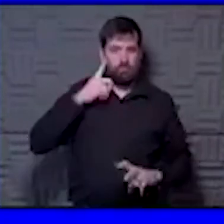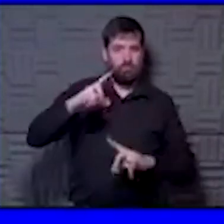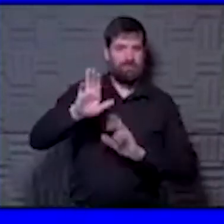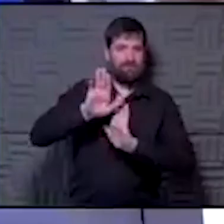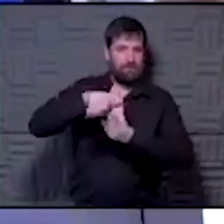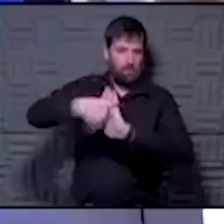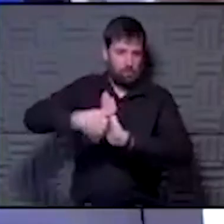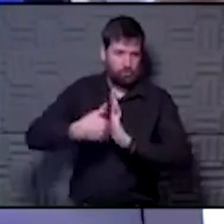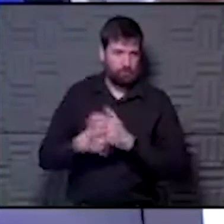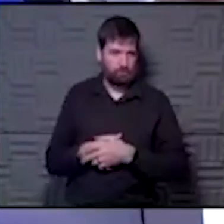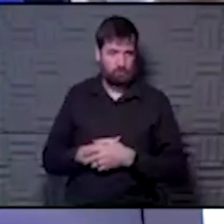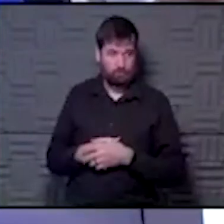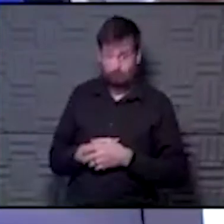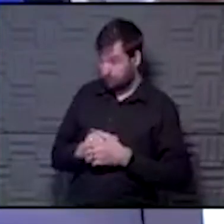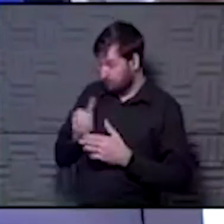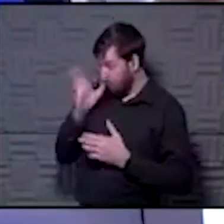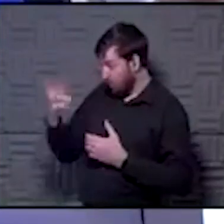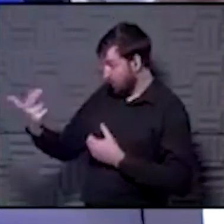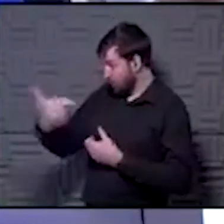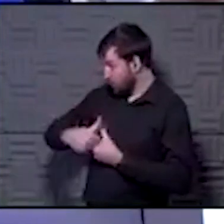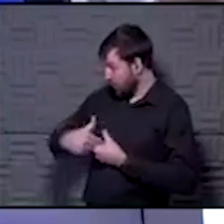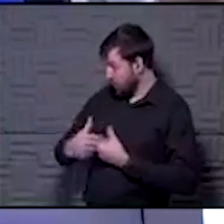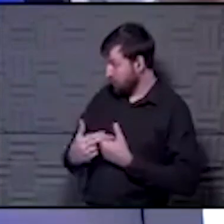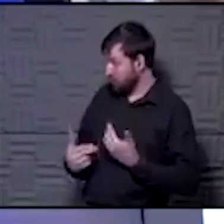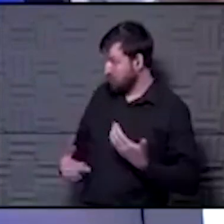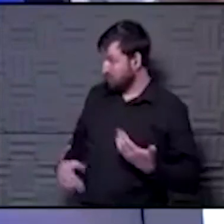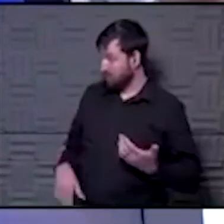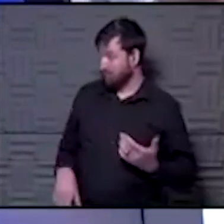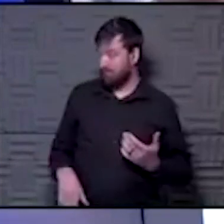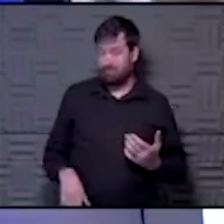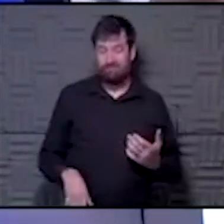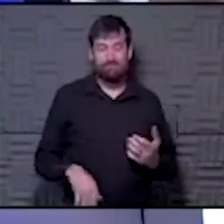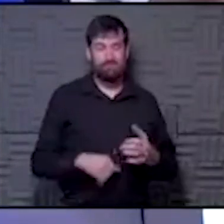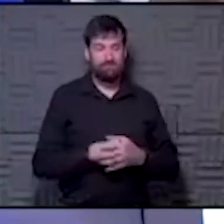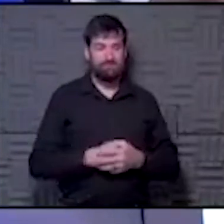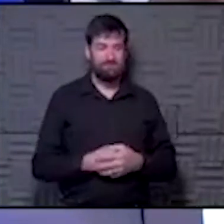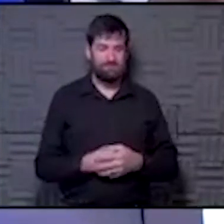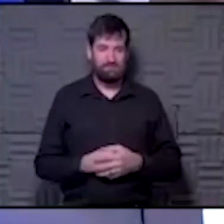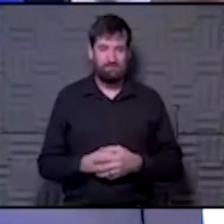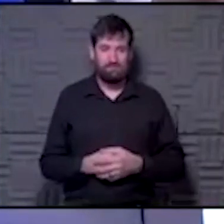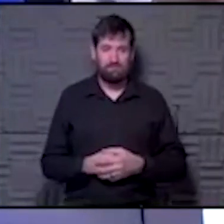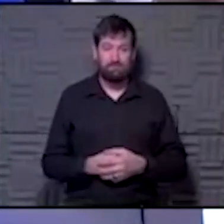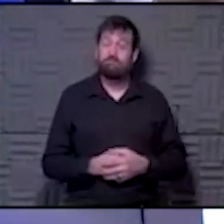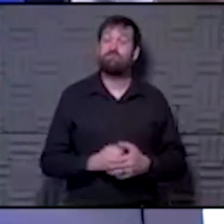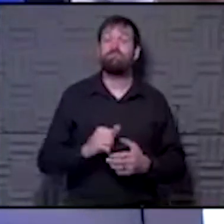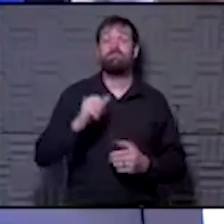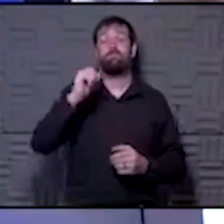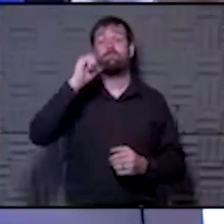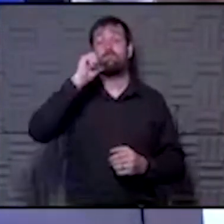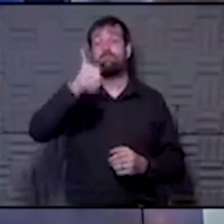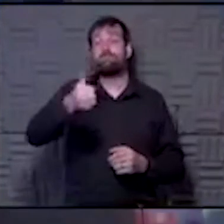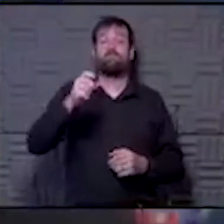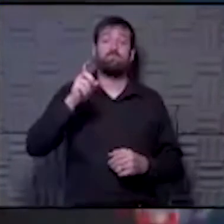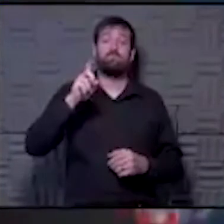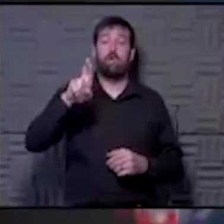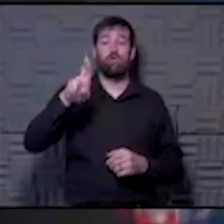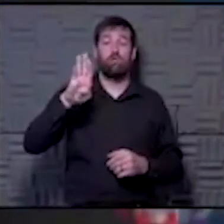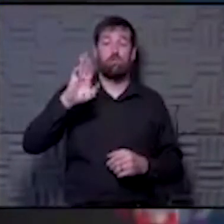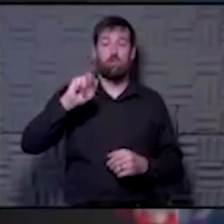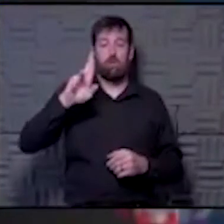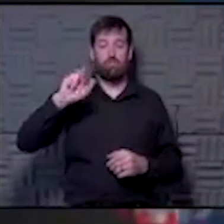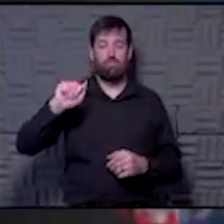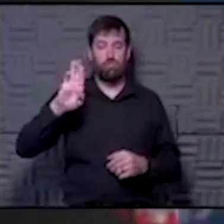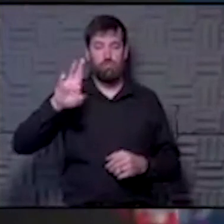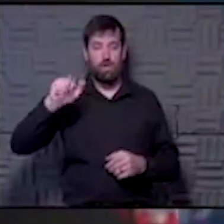yeah. Ask So- her if she'll come on. And we'll talk get about it Selena more. on. We'll get her. Yeah. Yep. So tomorrow we have Dr. Barbara